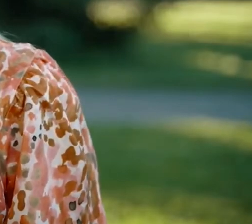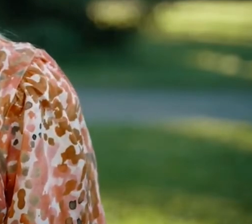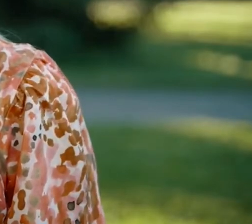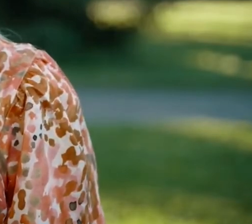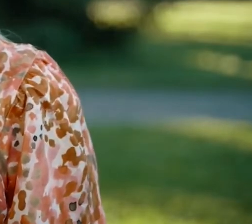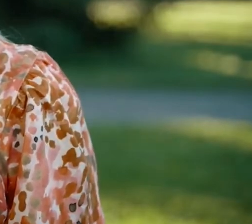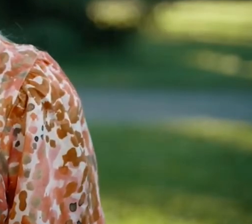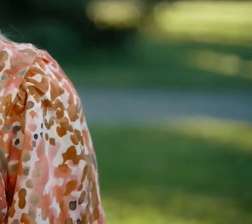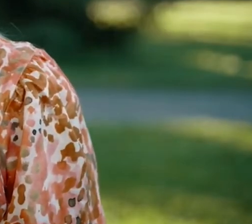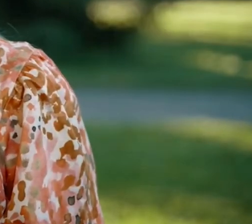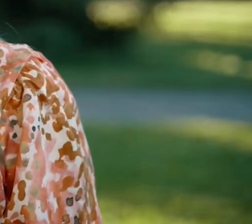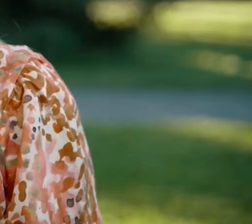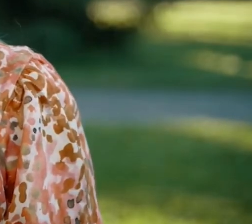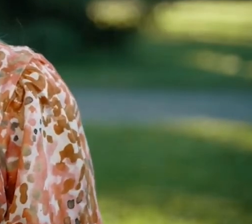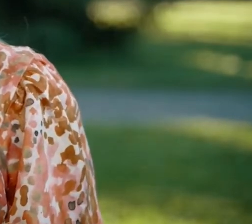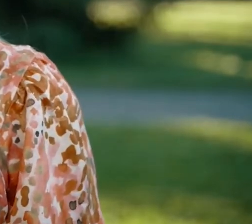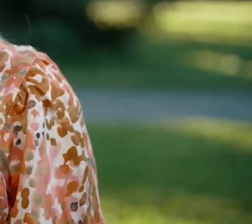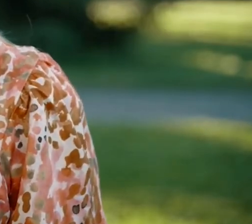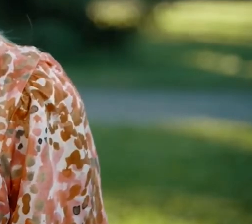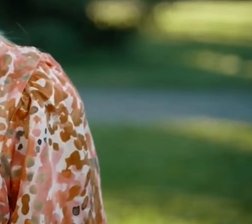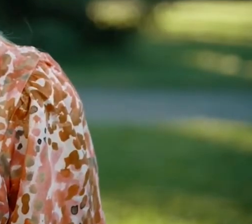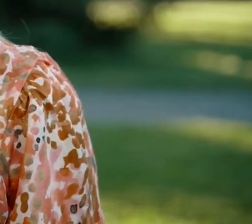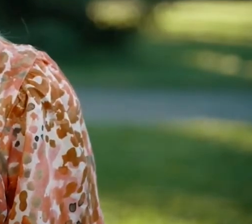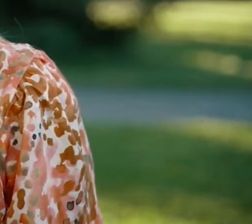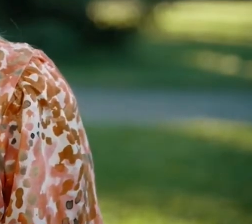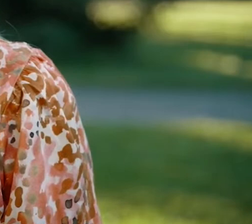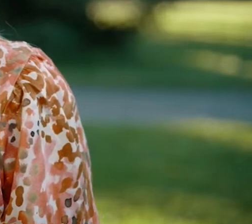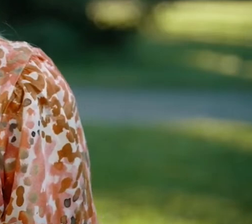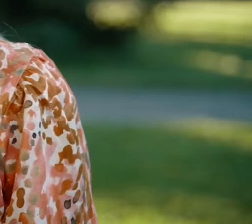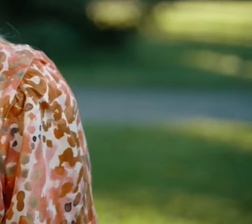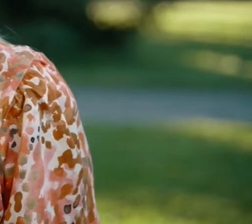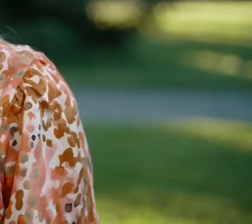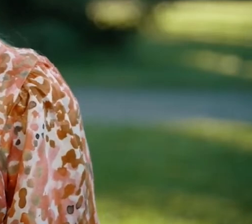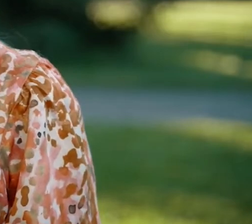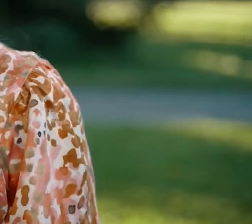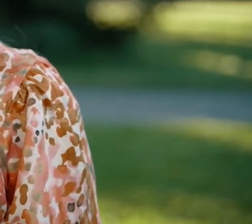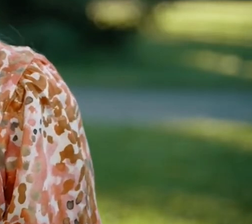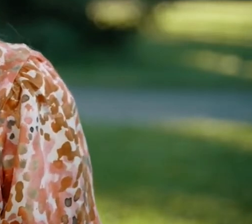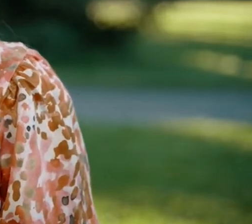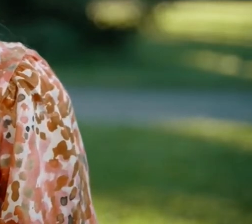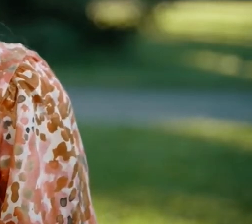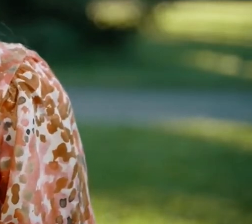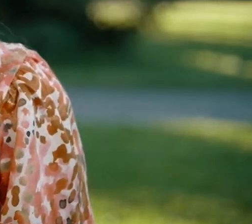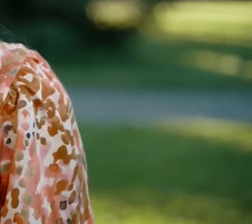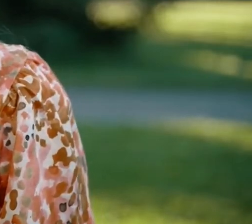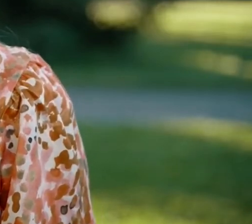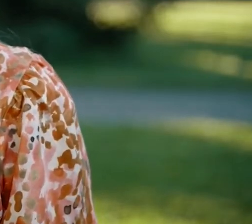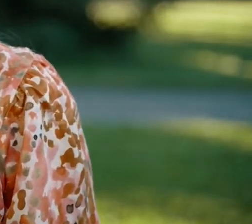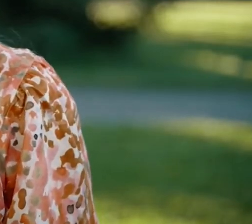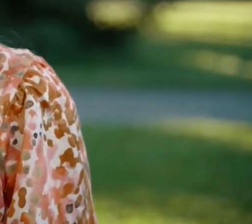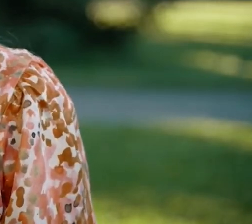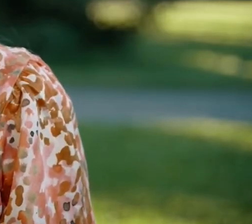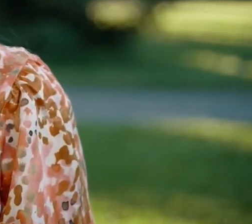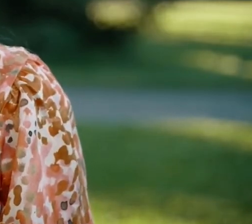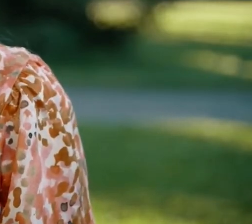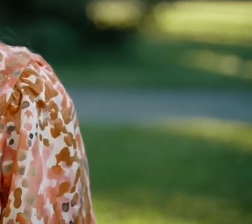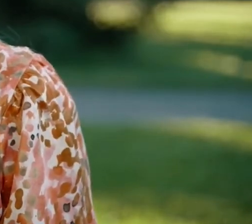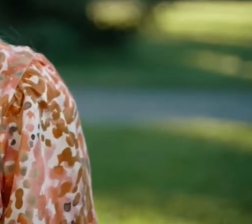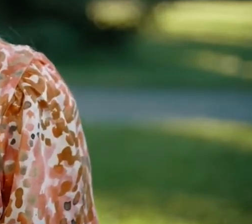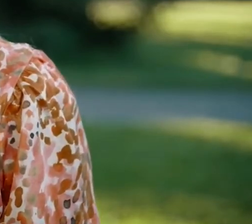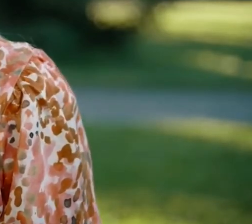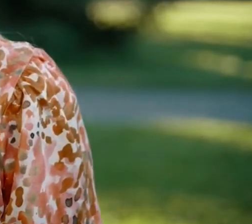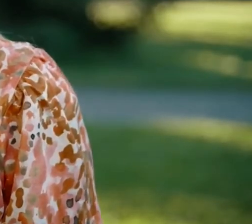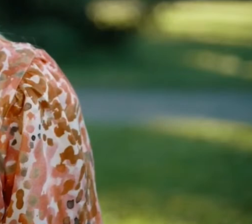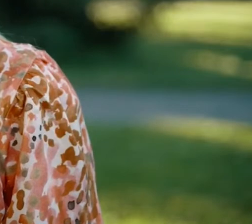climate change resilience and management of climate risks. The Act also ensures the prerequisites for the